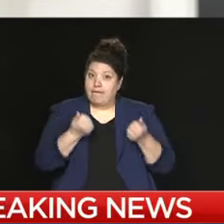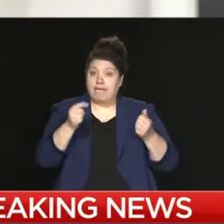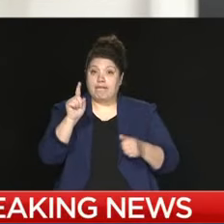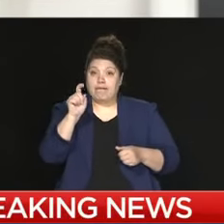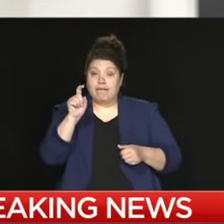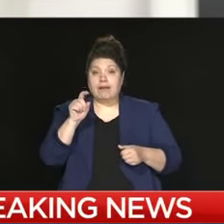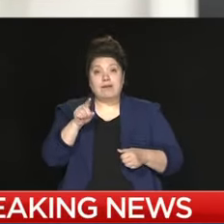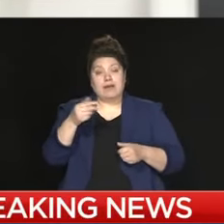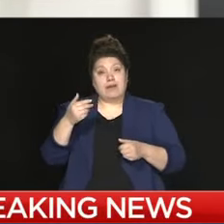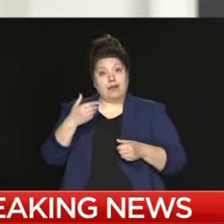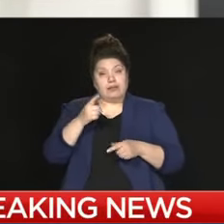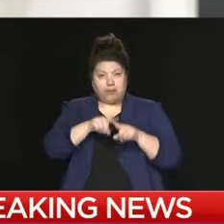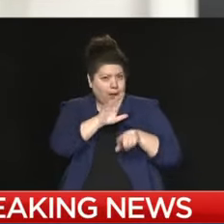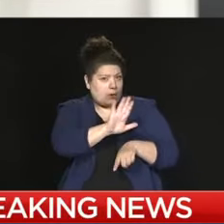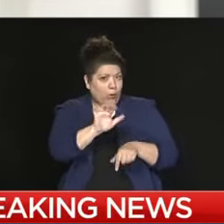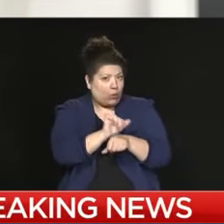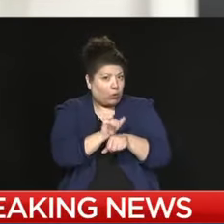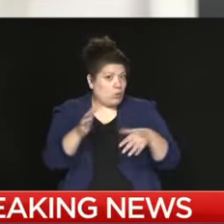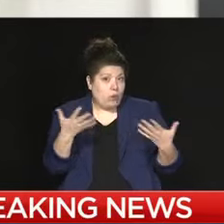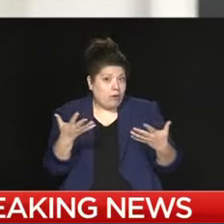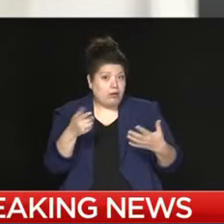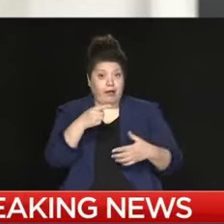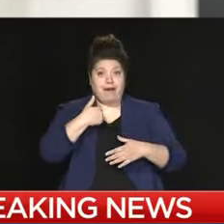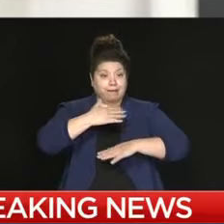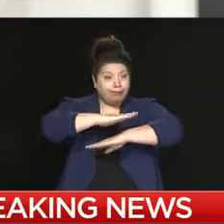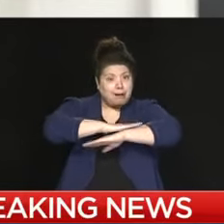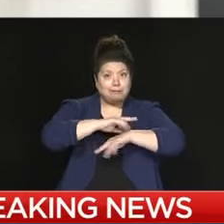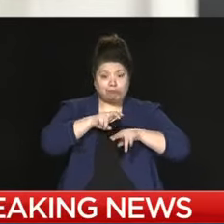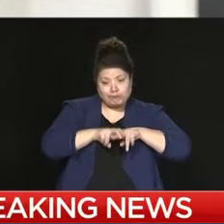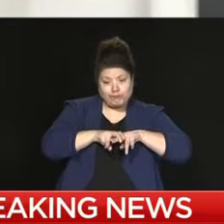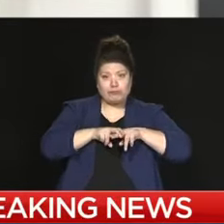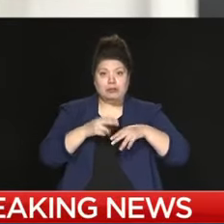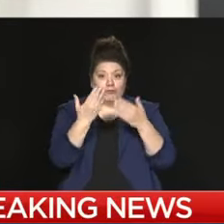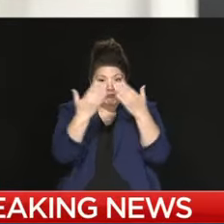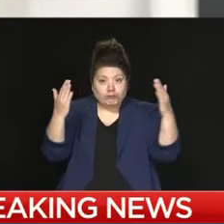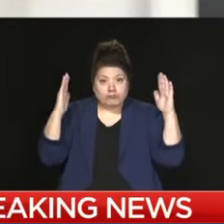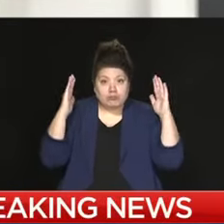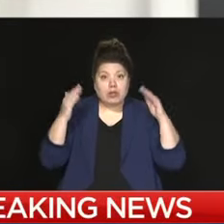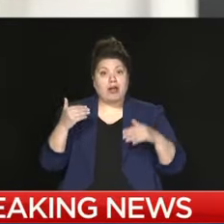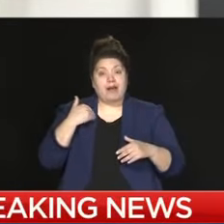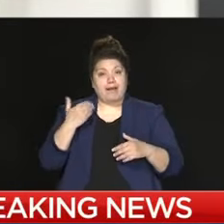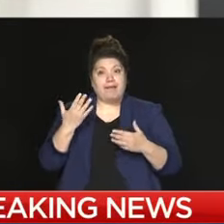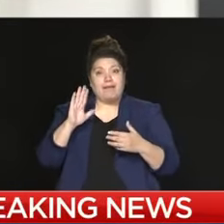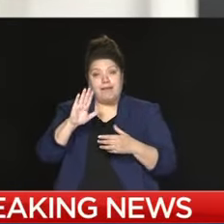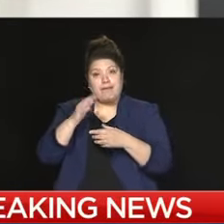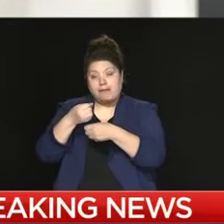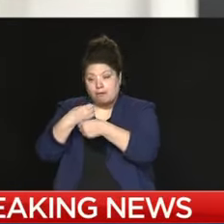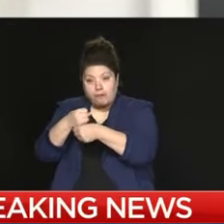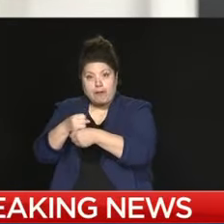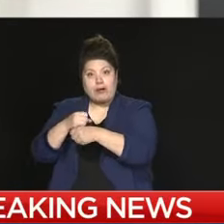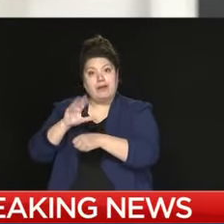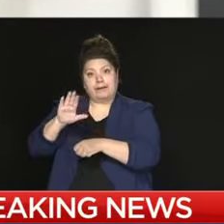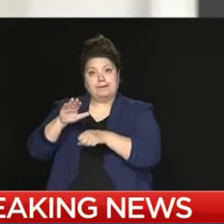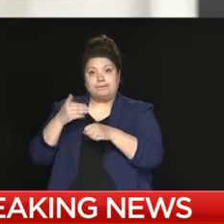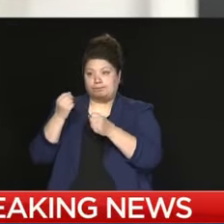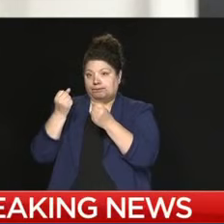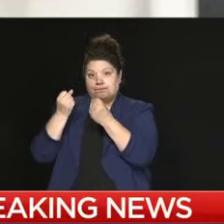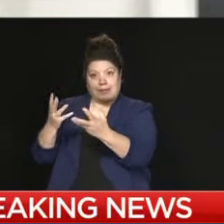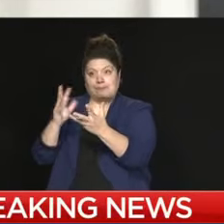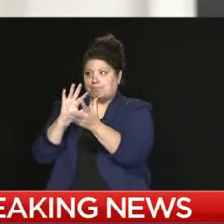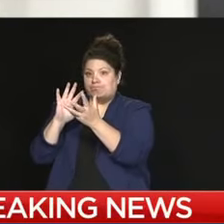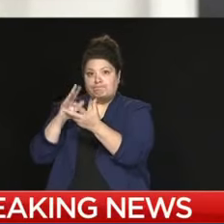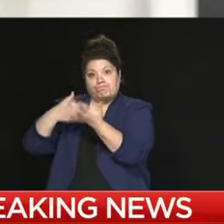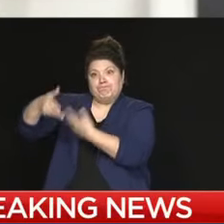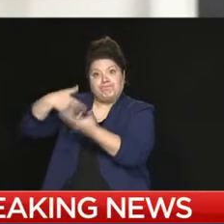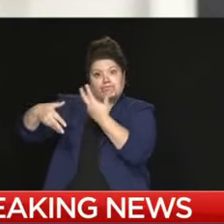in cubicles, if they work in a startup with beanbags, if they work on a shop floor, if they work in a food